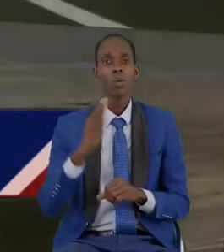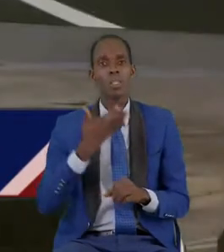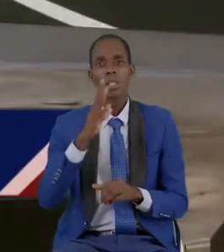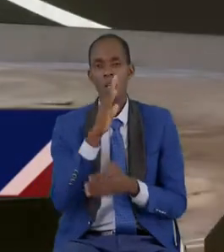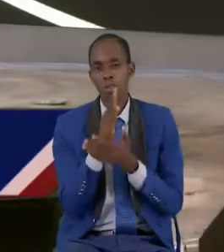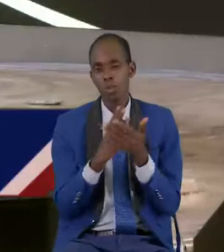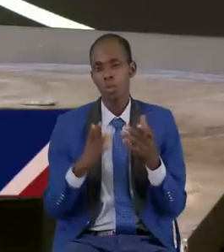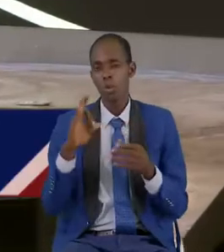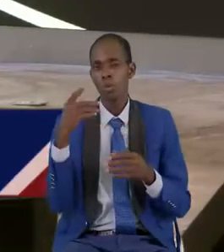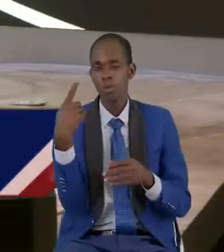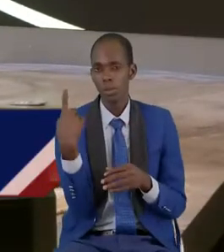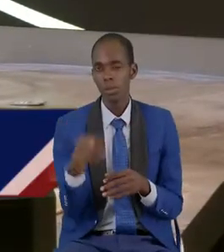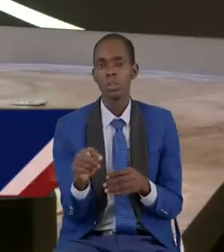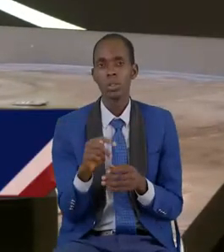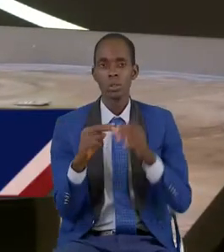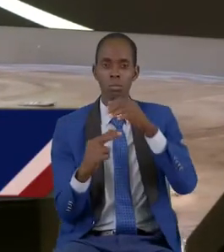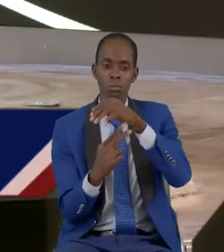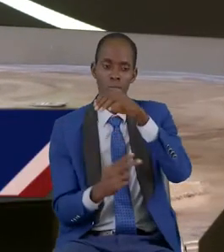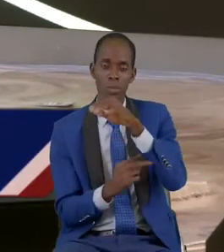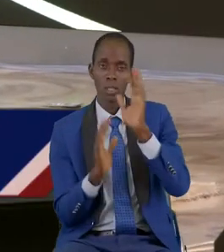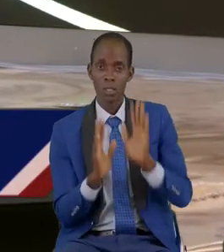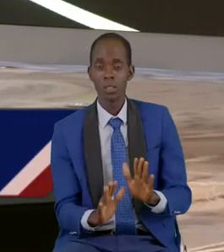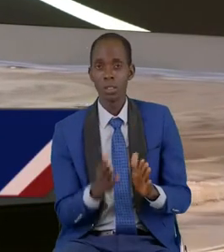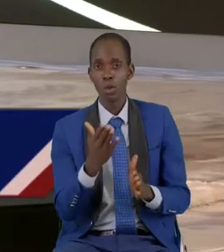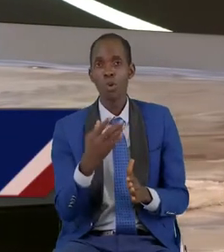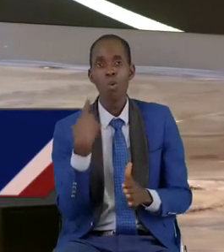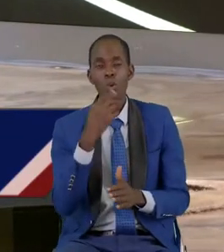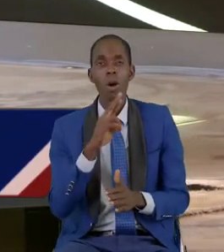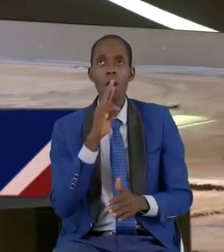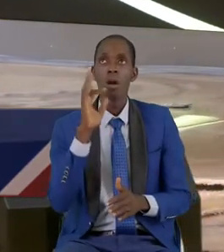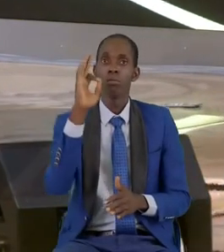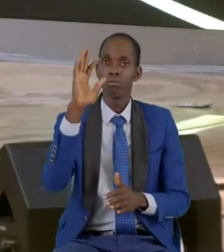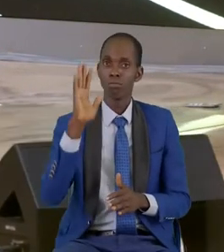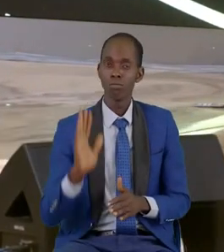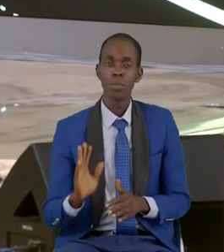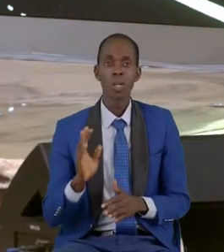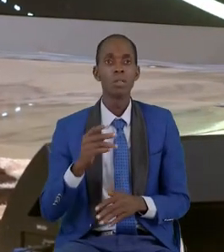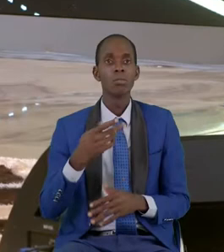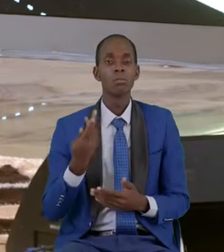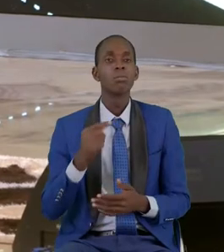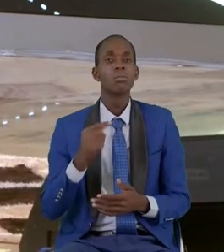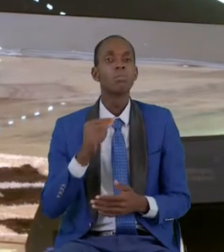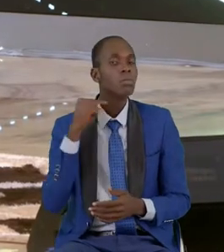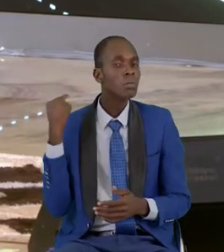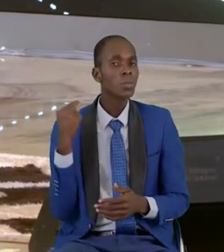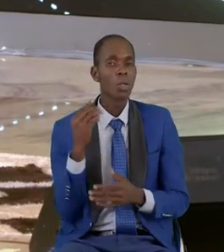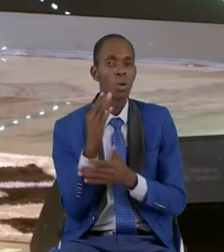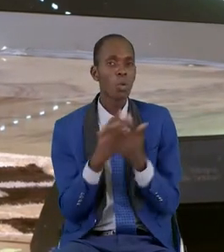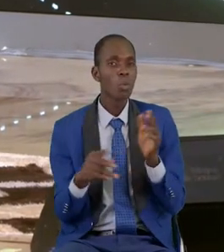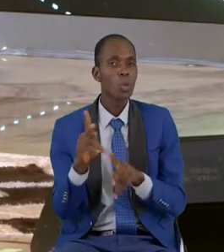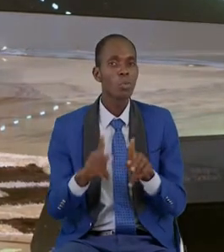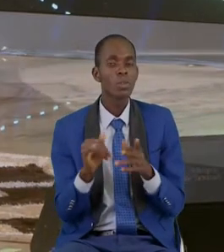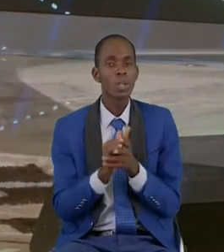there, some of the preachers there, some of the pastors there, some of the people there that were